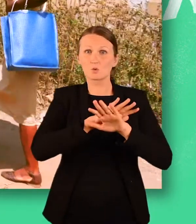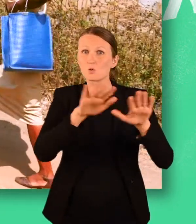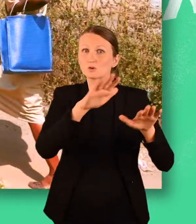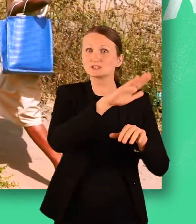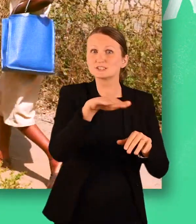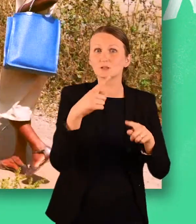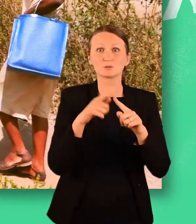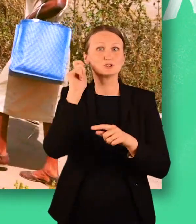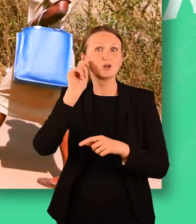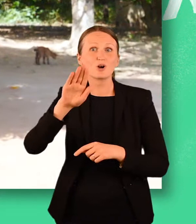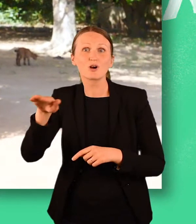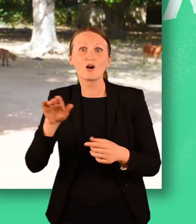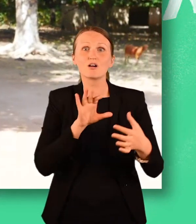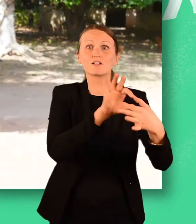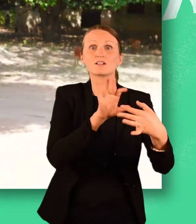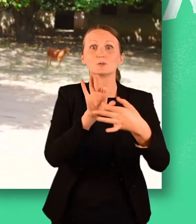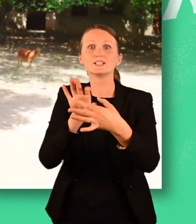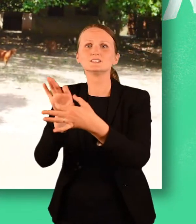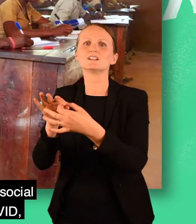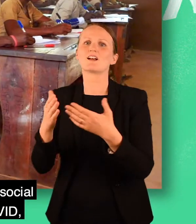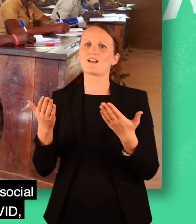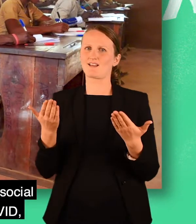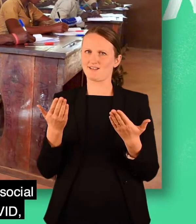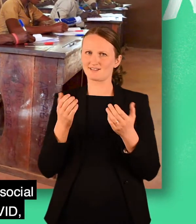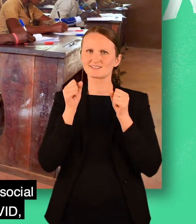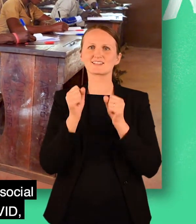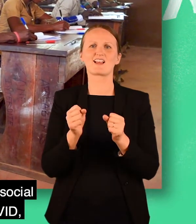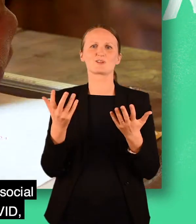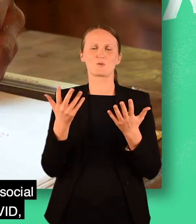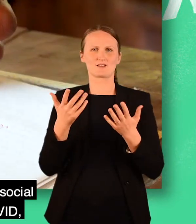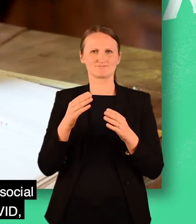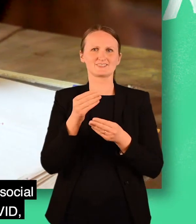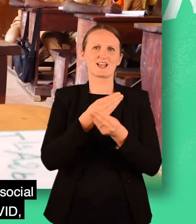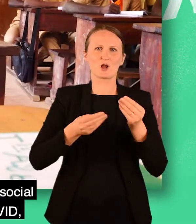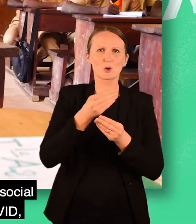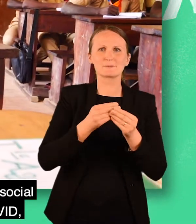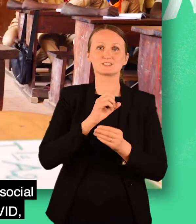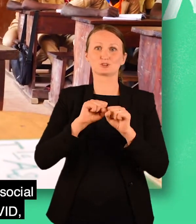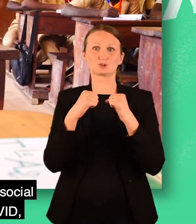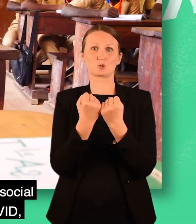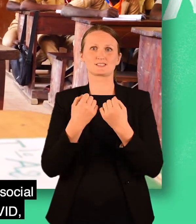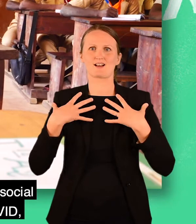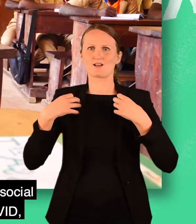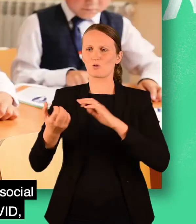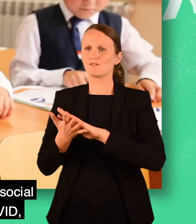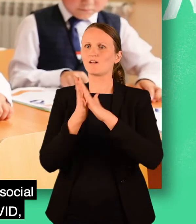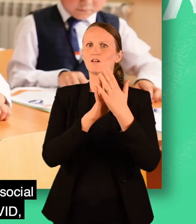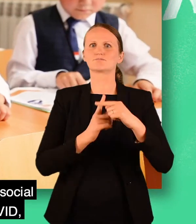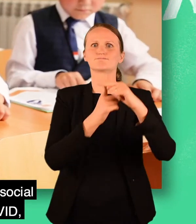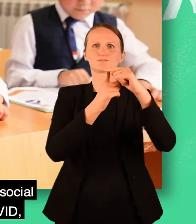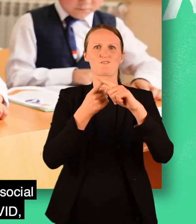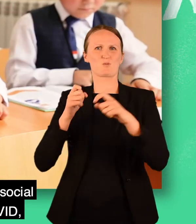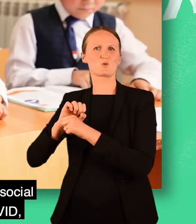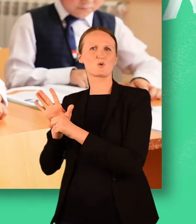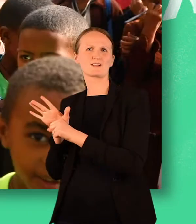reach all children, especially girls, we will create a powerful engine of social and economic recovery